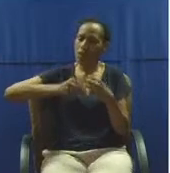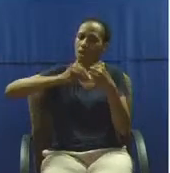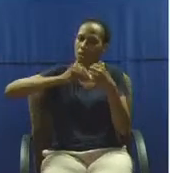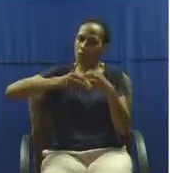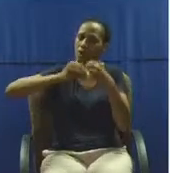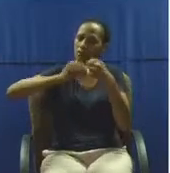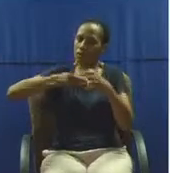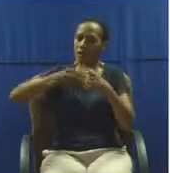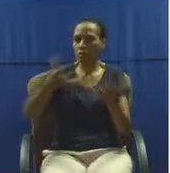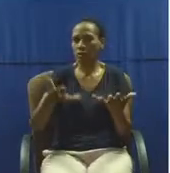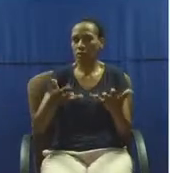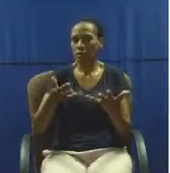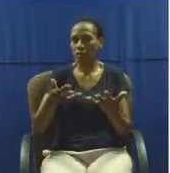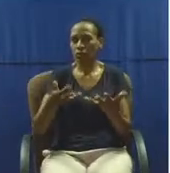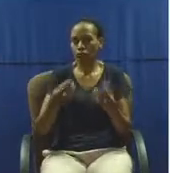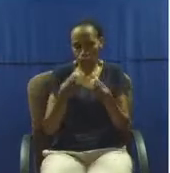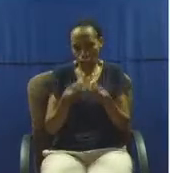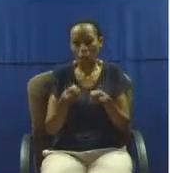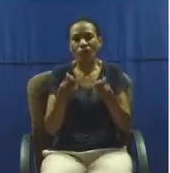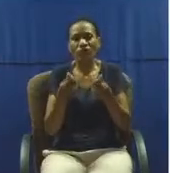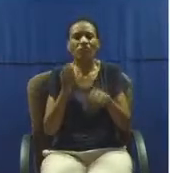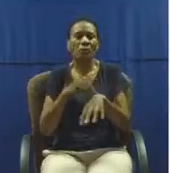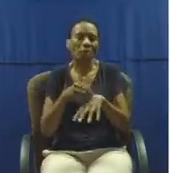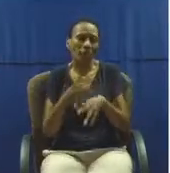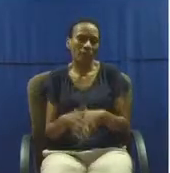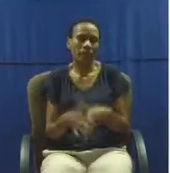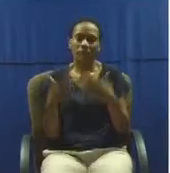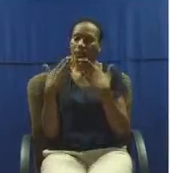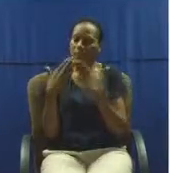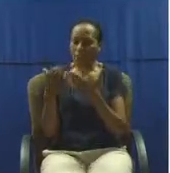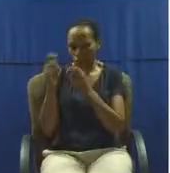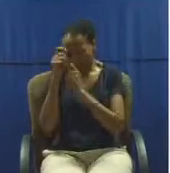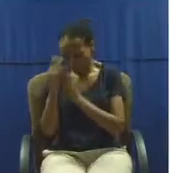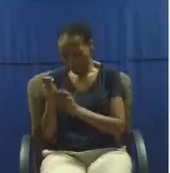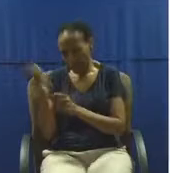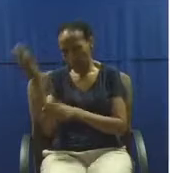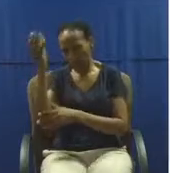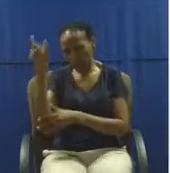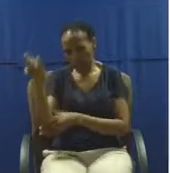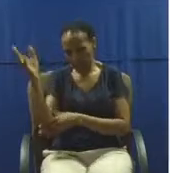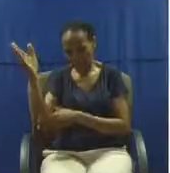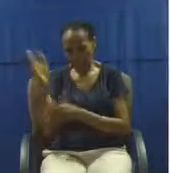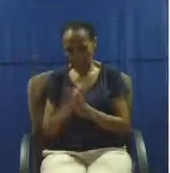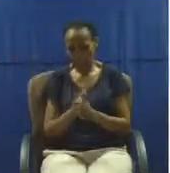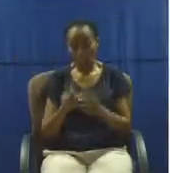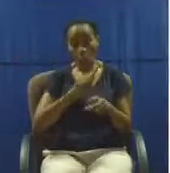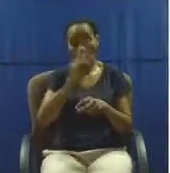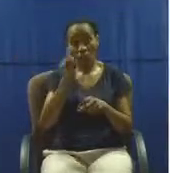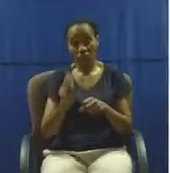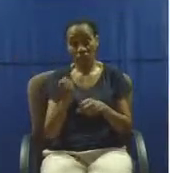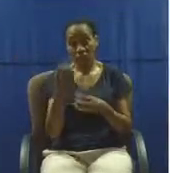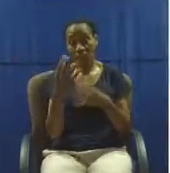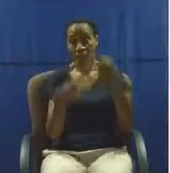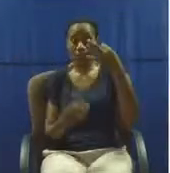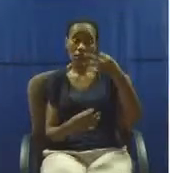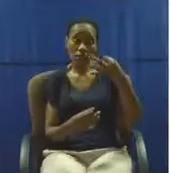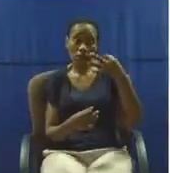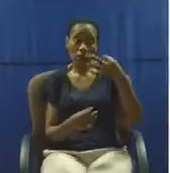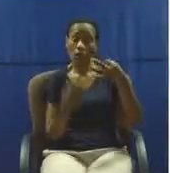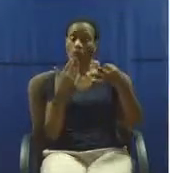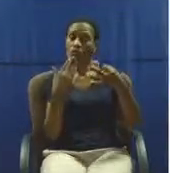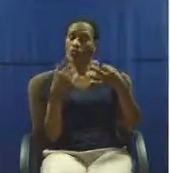to try and address the situation. Thank you, Honorable Speaker. Question number 3 has been